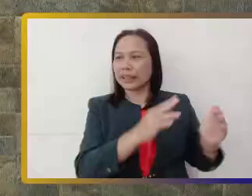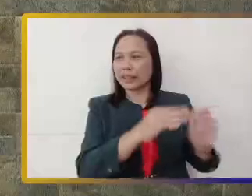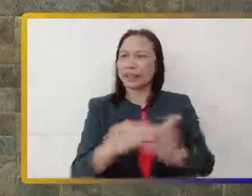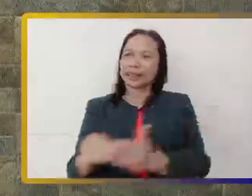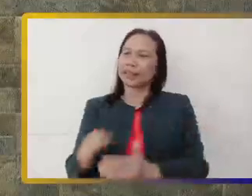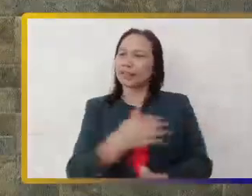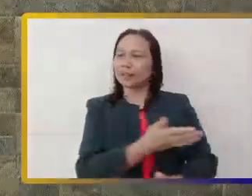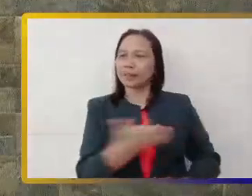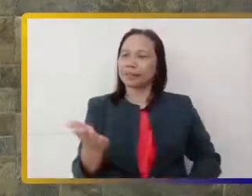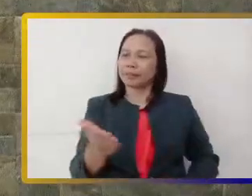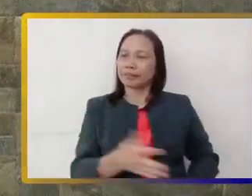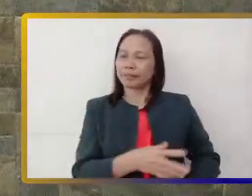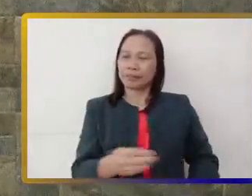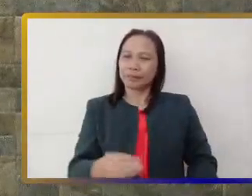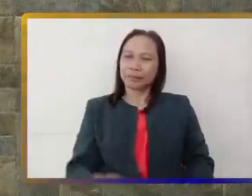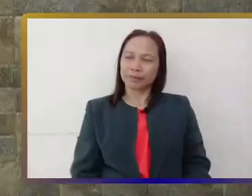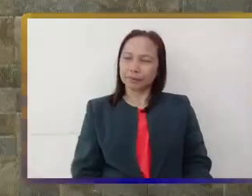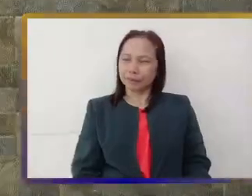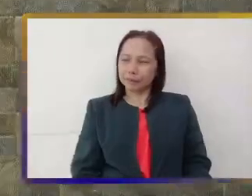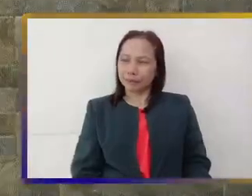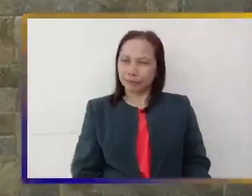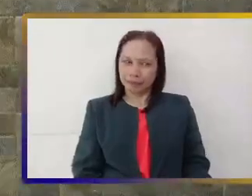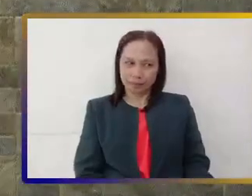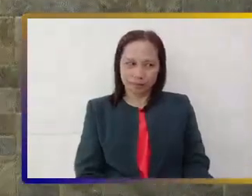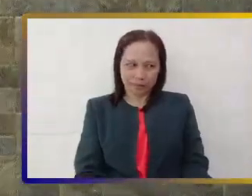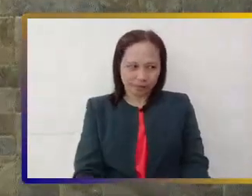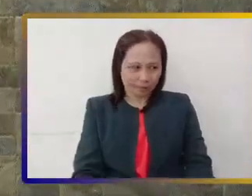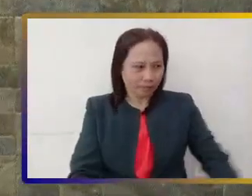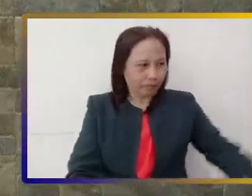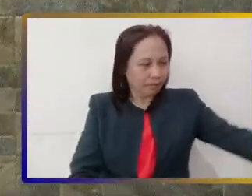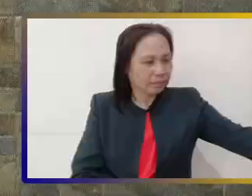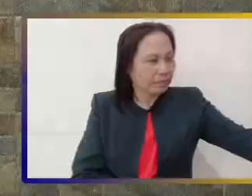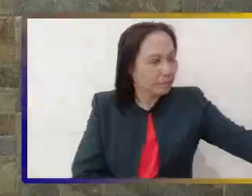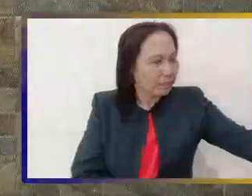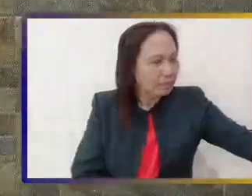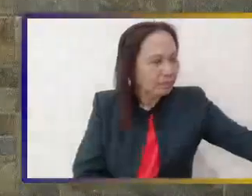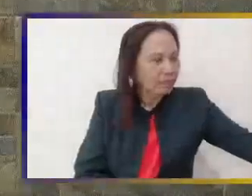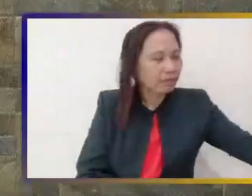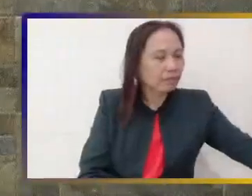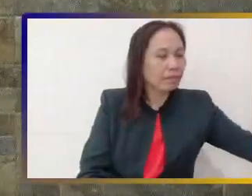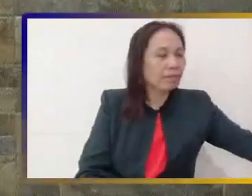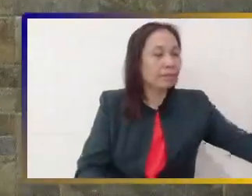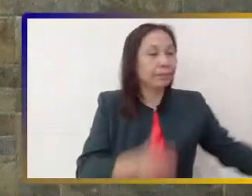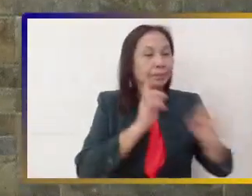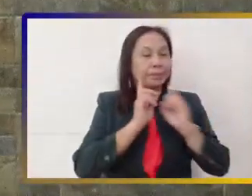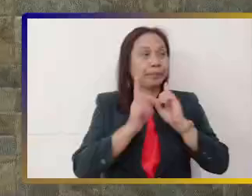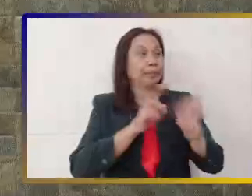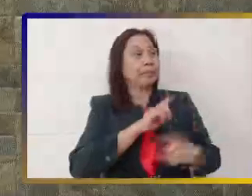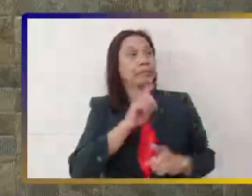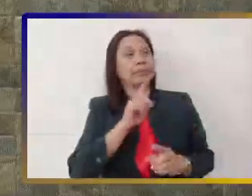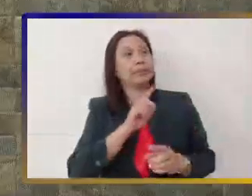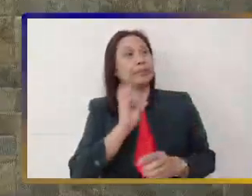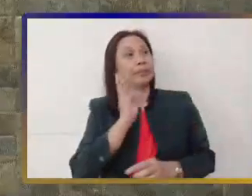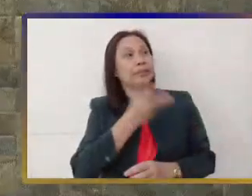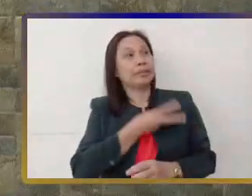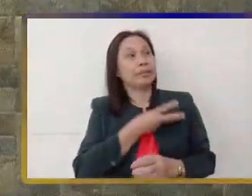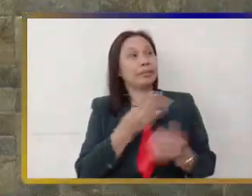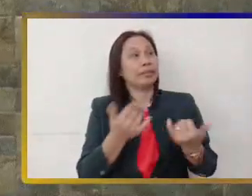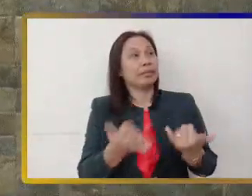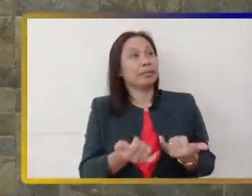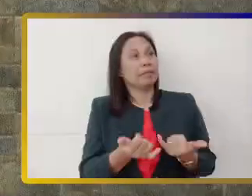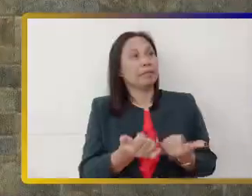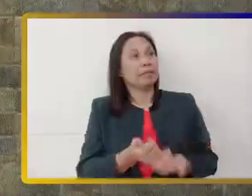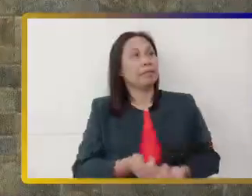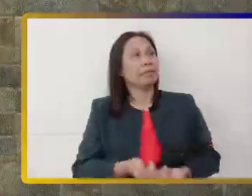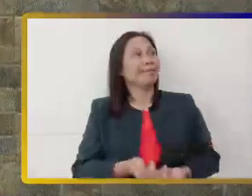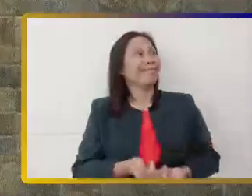said All Right let's continue to our lesson all about tritions and